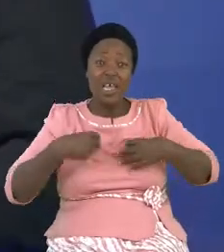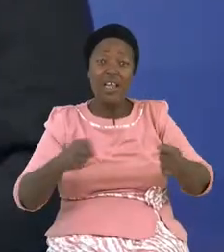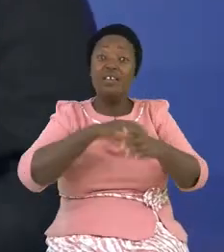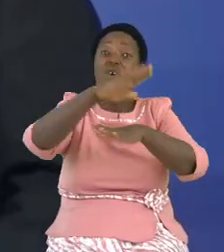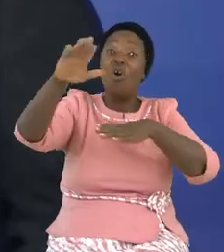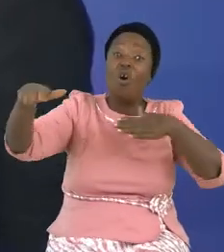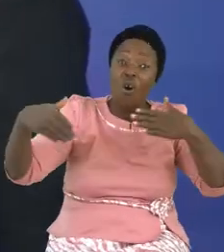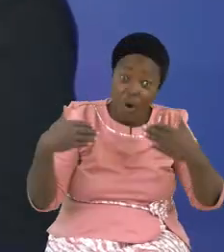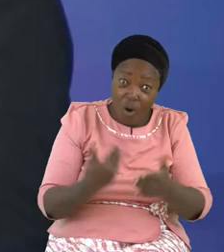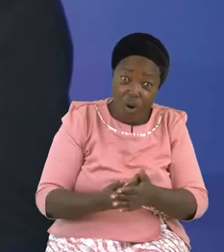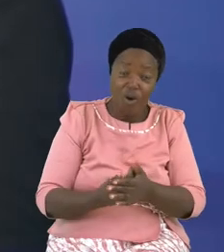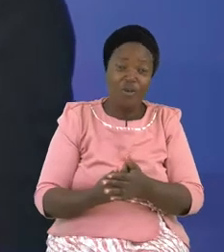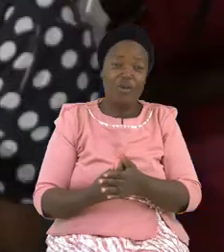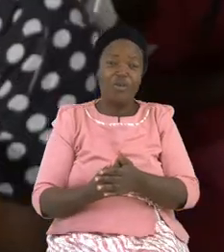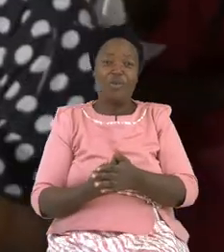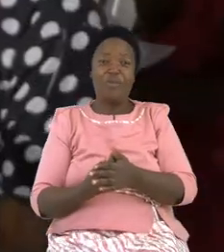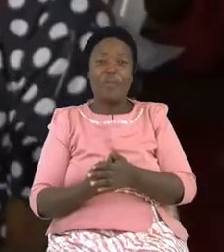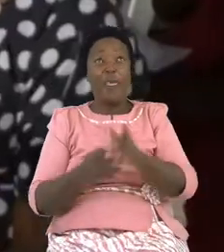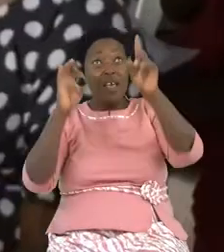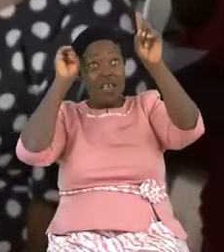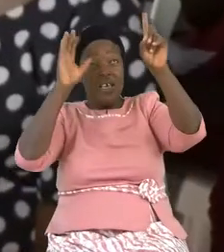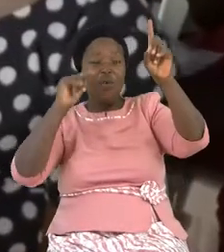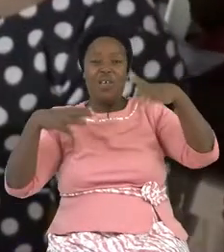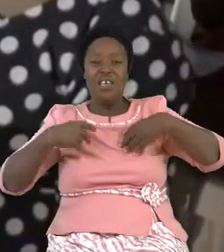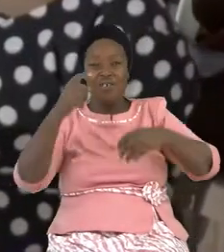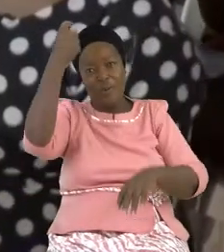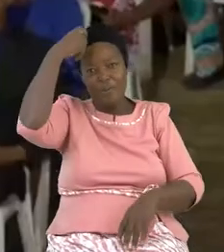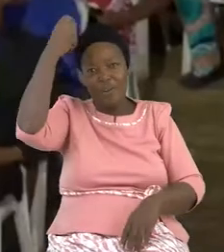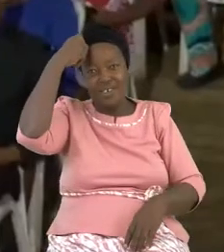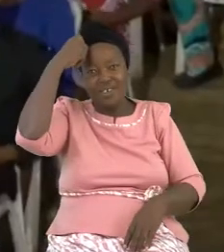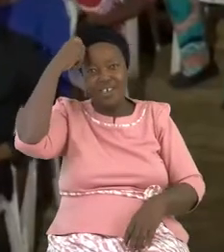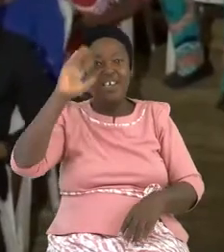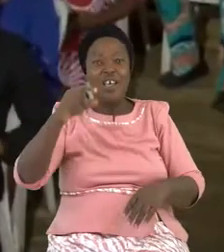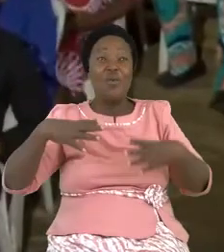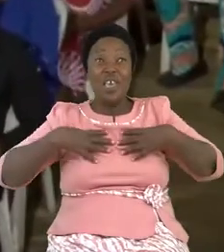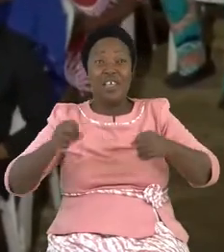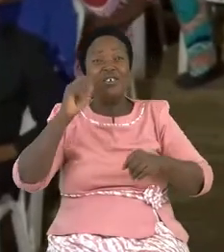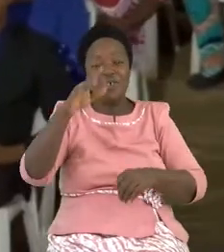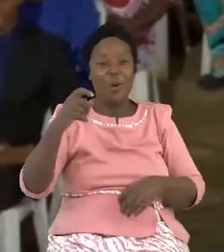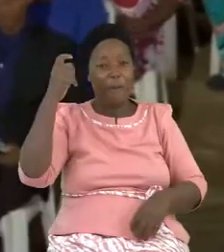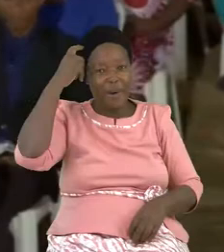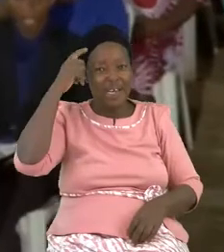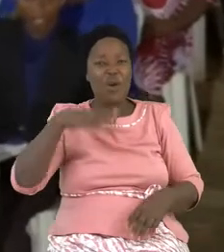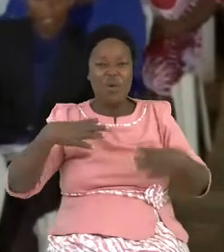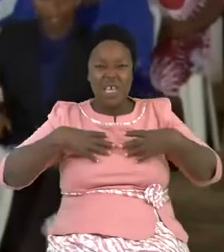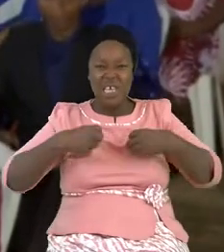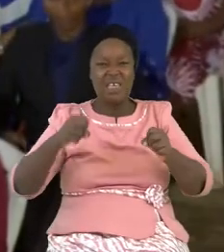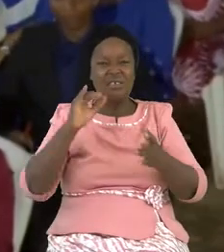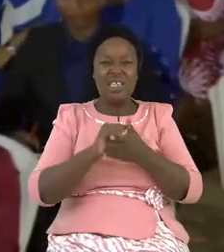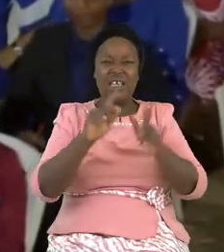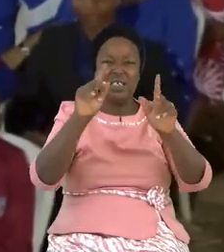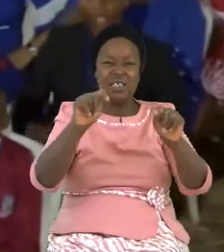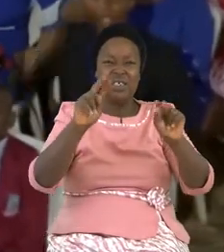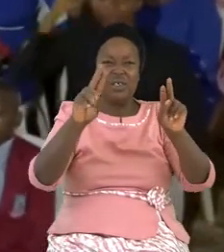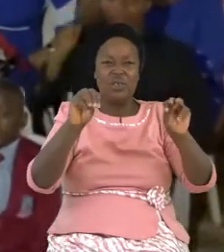He'll heal your brain. He'll heal your mind. He'll heal that tumor. He'll take that goiter